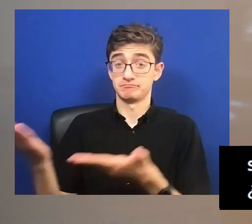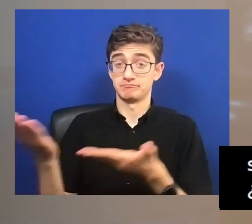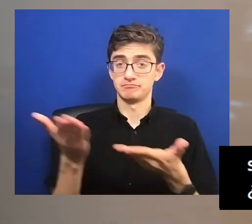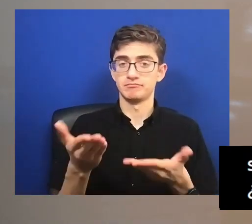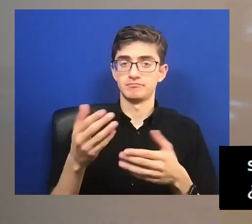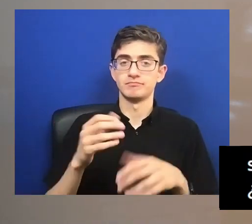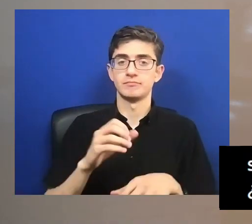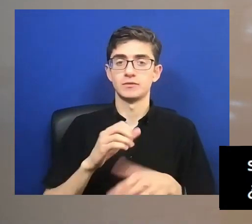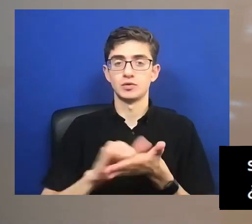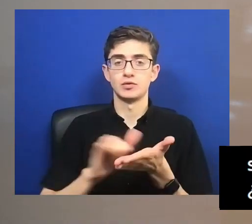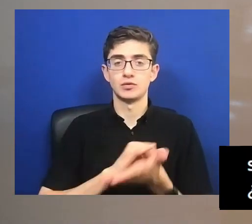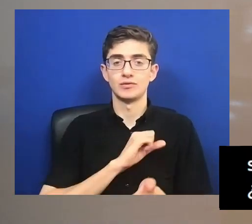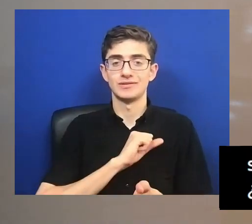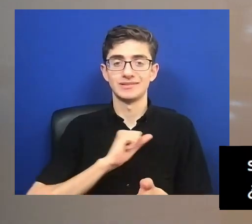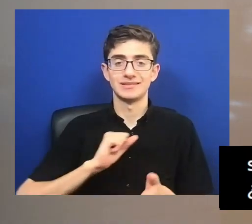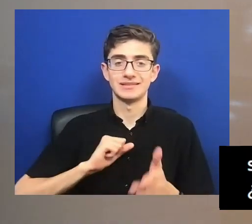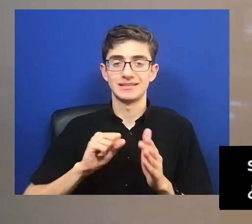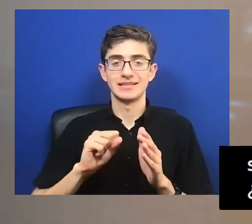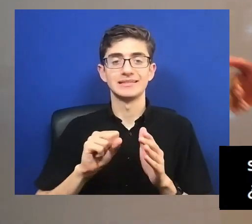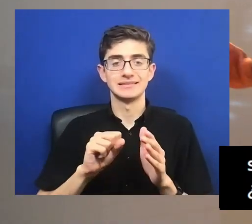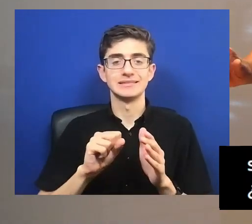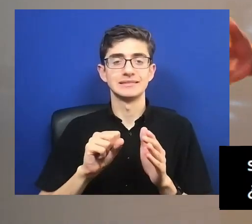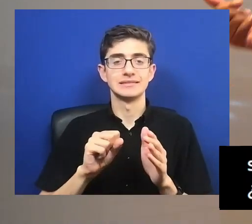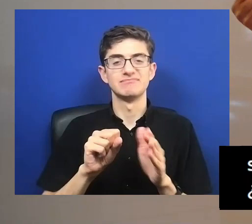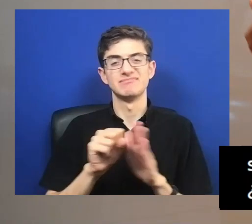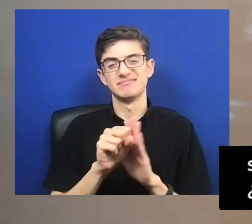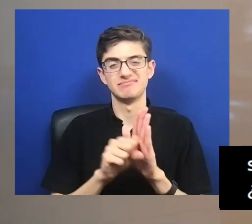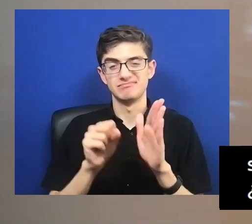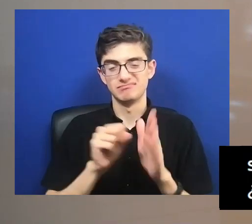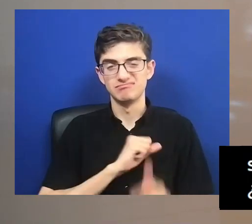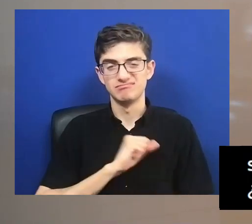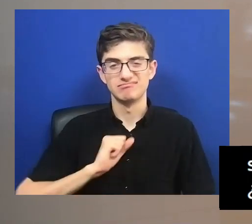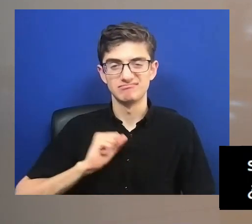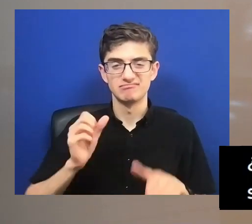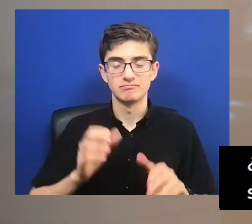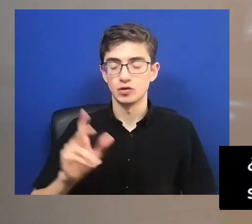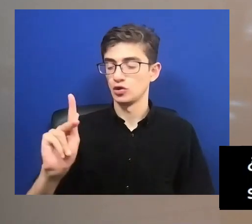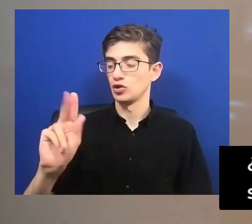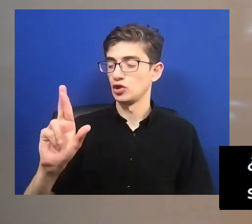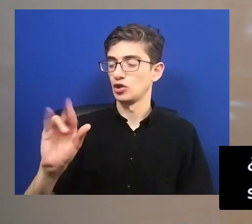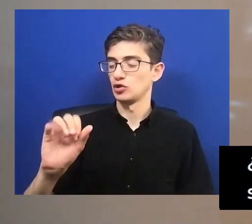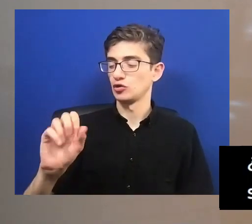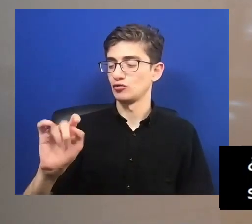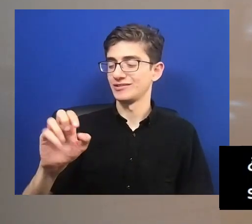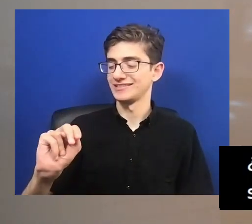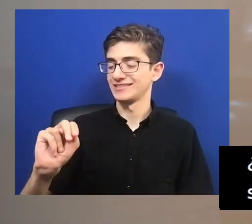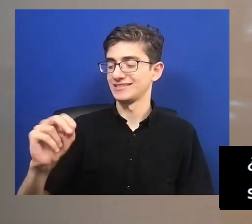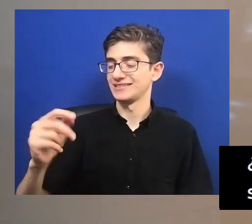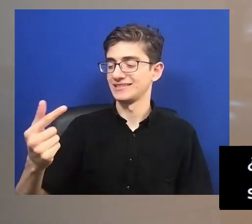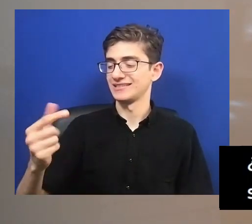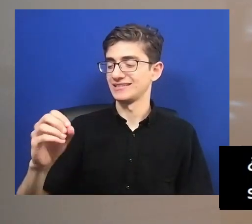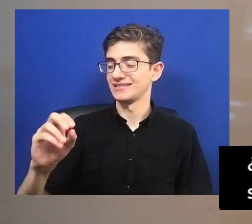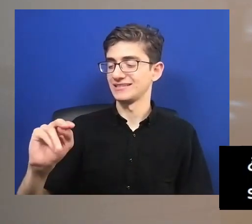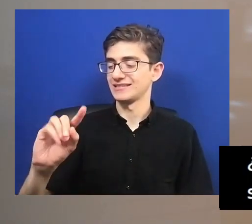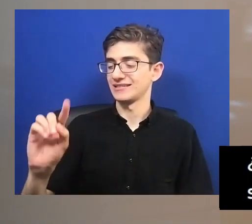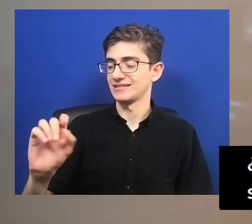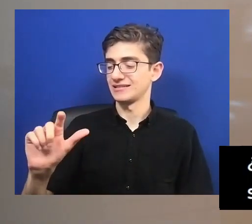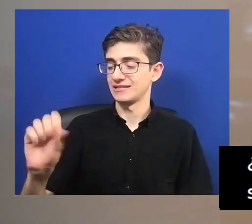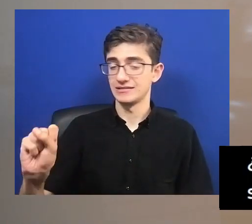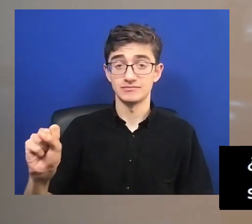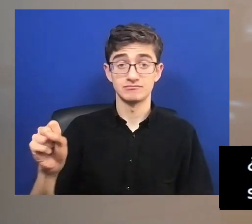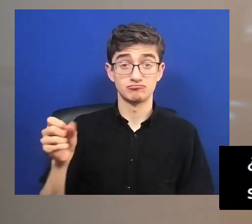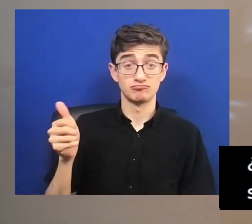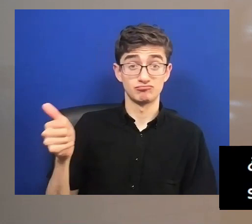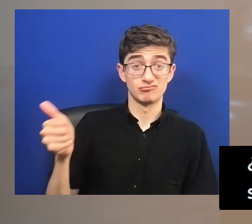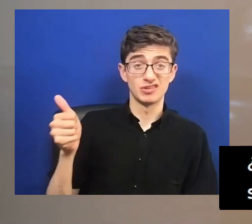Kristen Gonzalez. Come on up. But Kristen Gonzalez is the youngest woman to ever